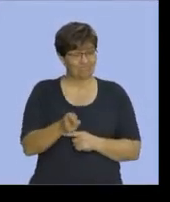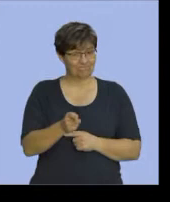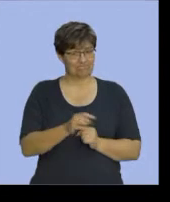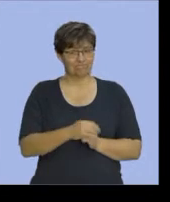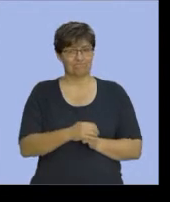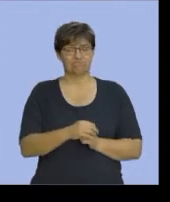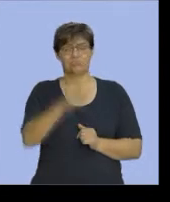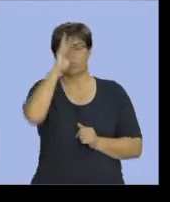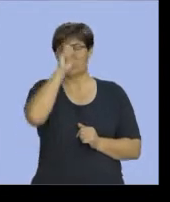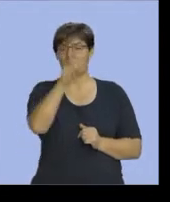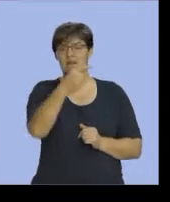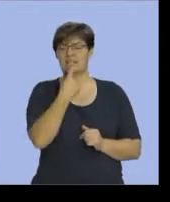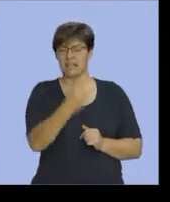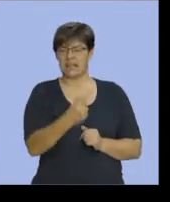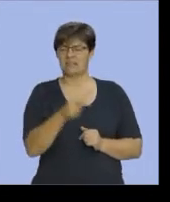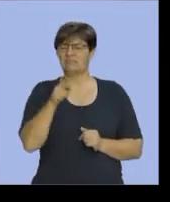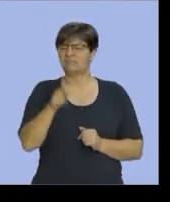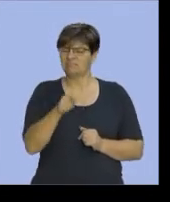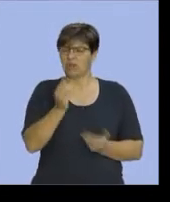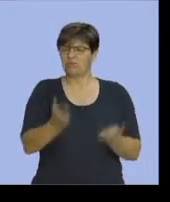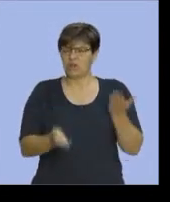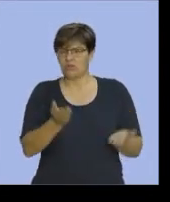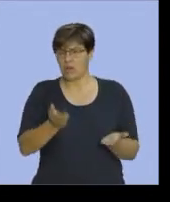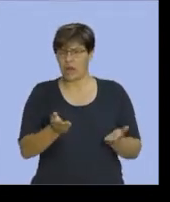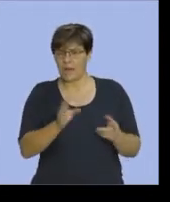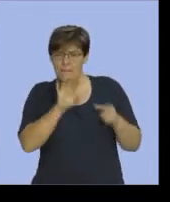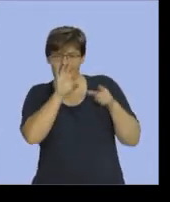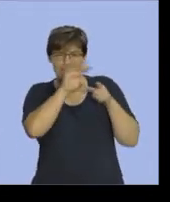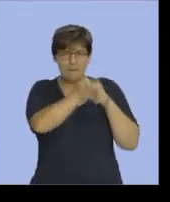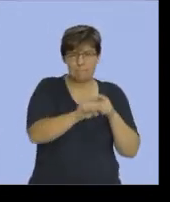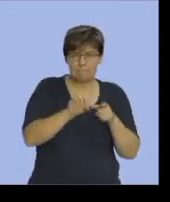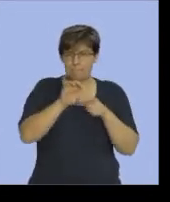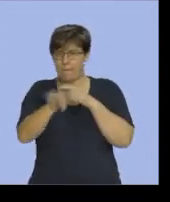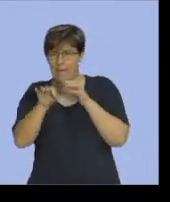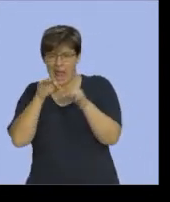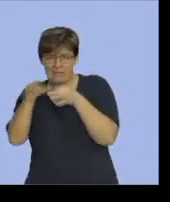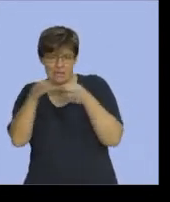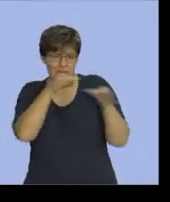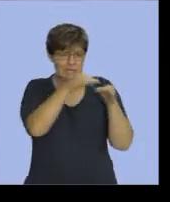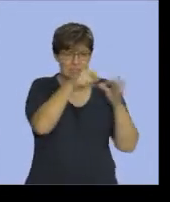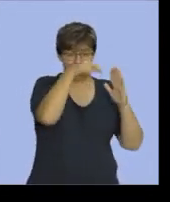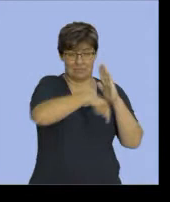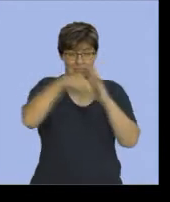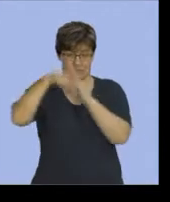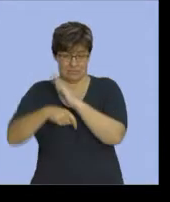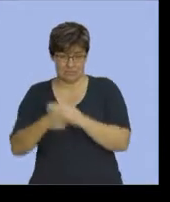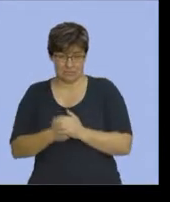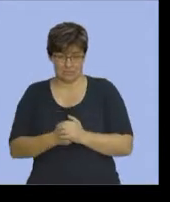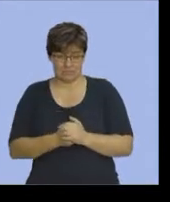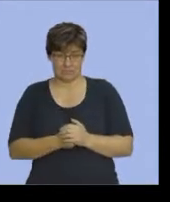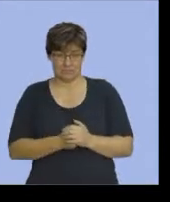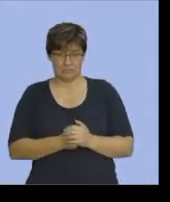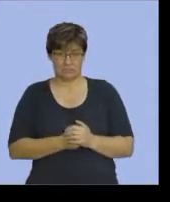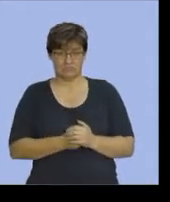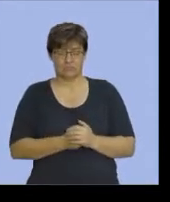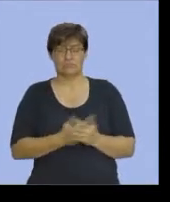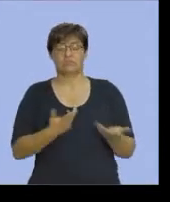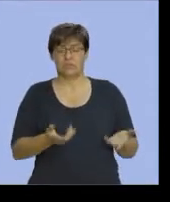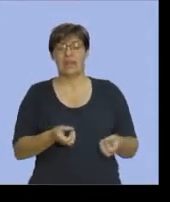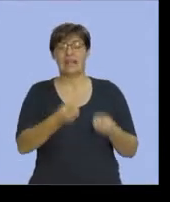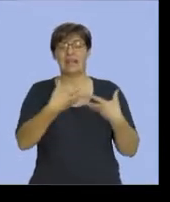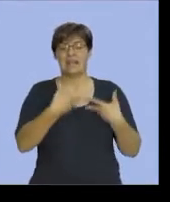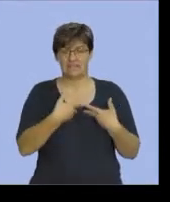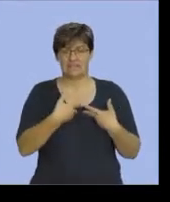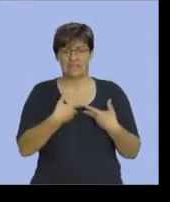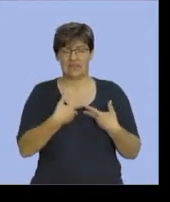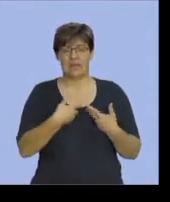remember that I said ratios are about defining them. And please remember, guys, when I say to you, you need to